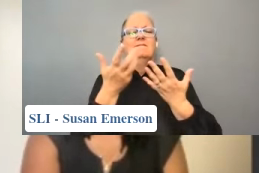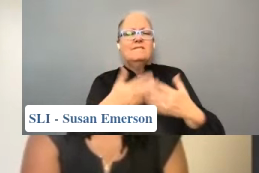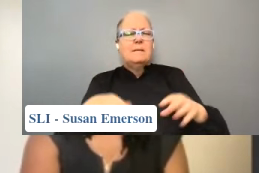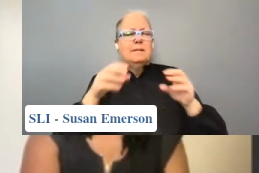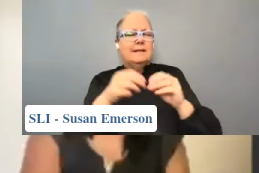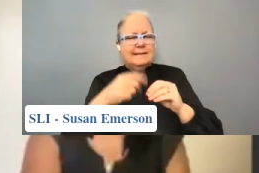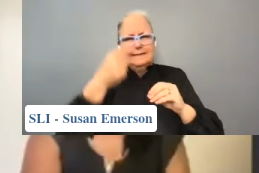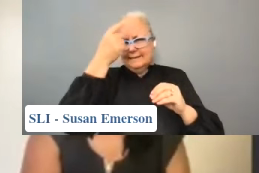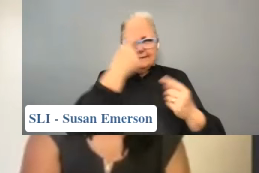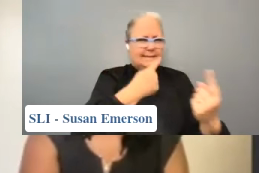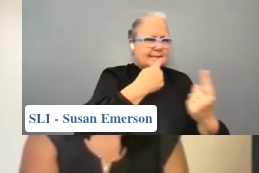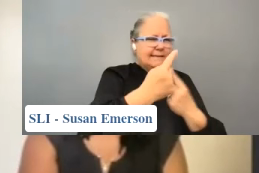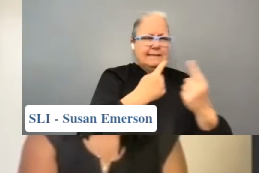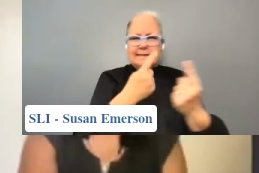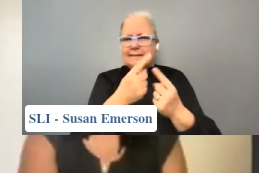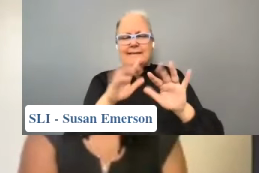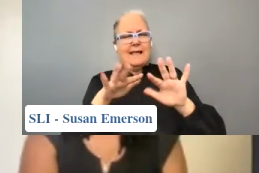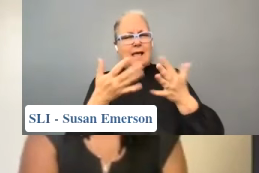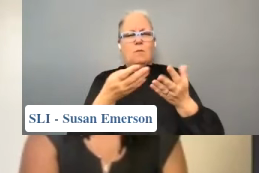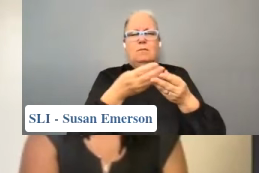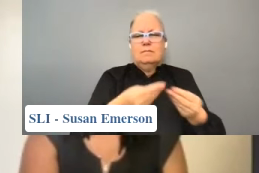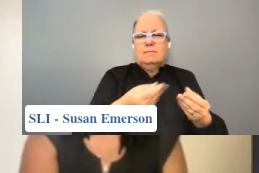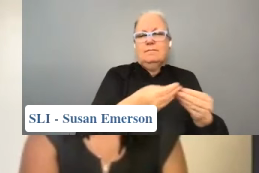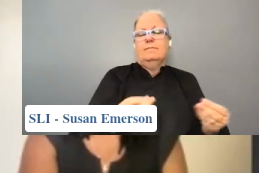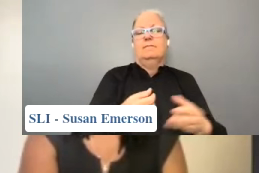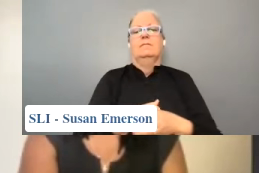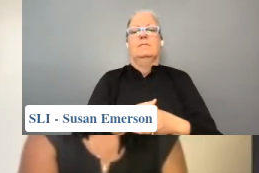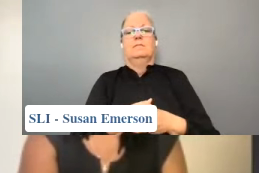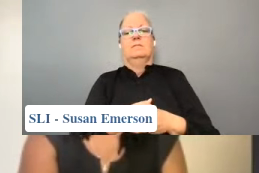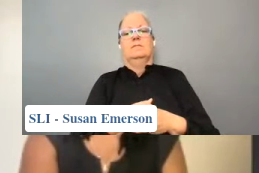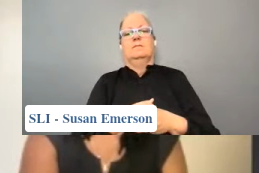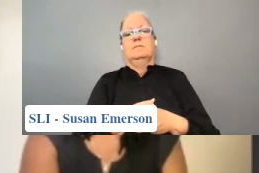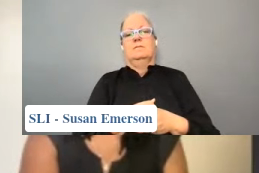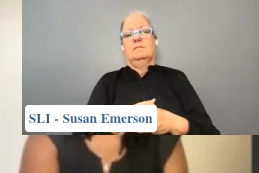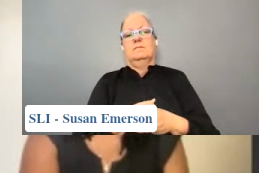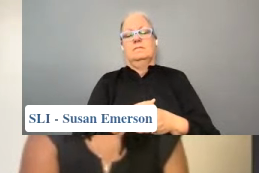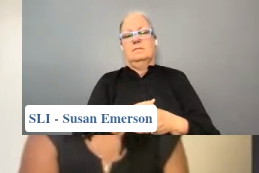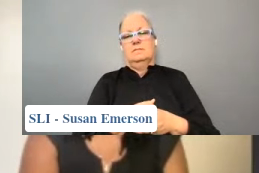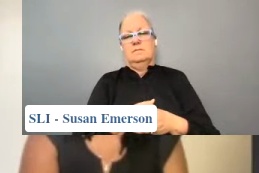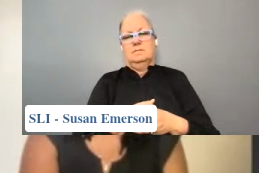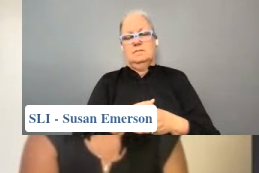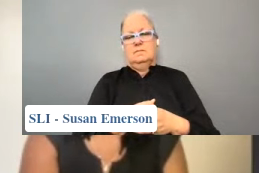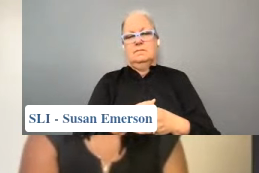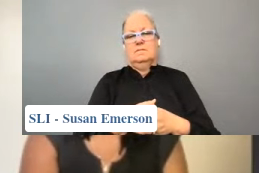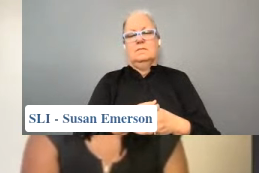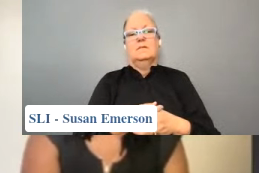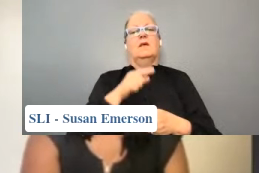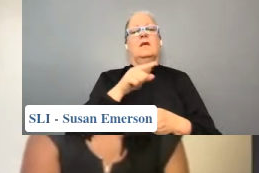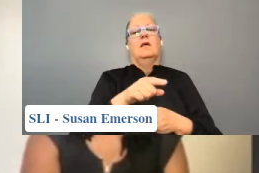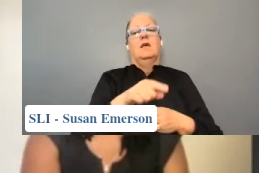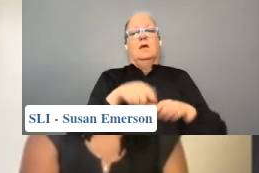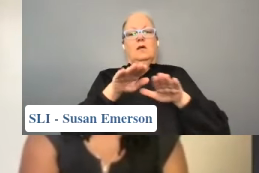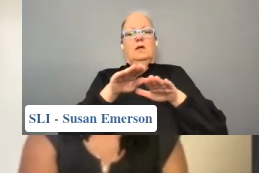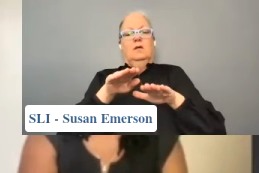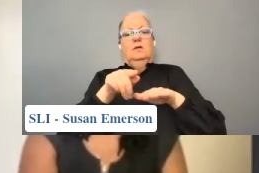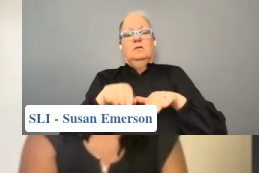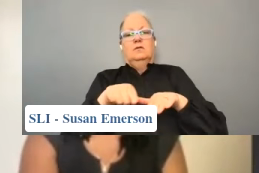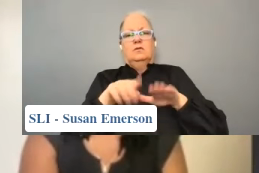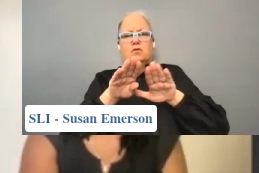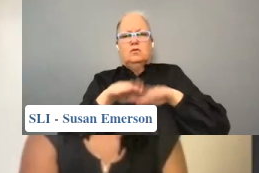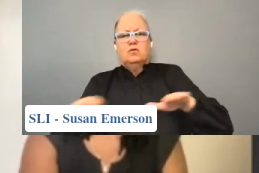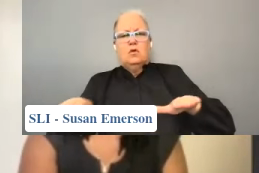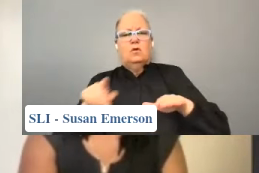meetings. Also, the child protection workforce makes relevant referrals related to social protection,